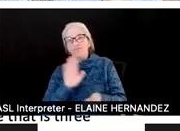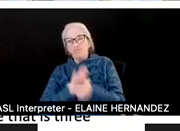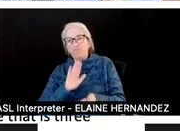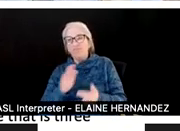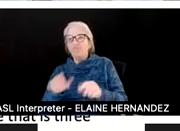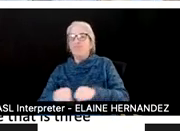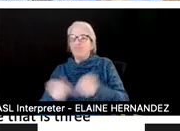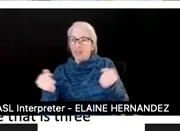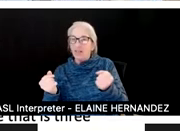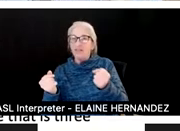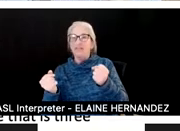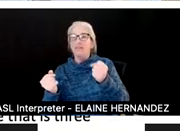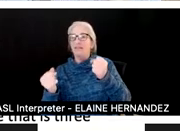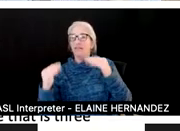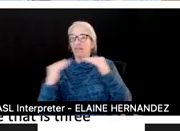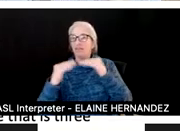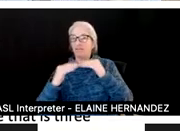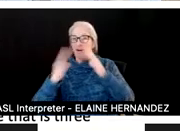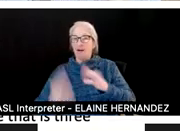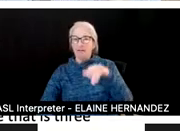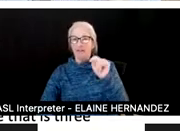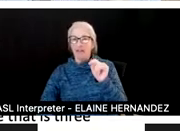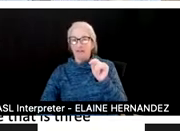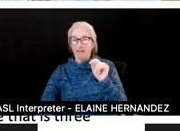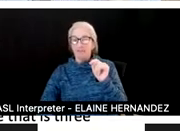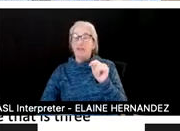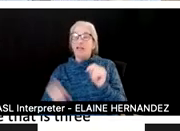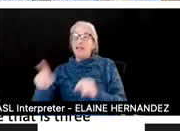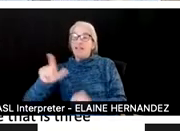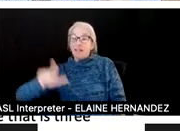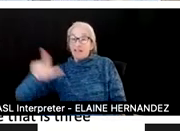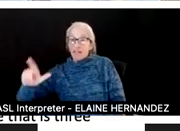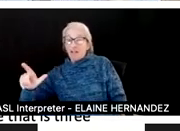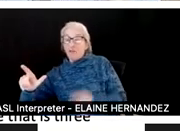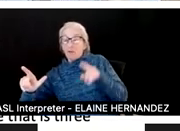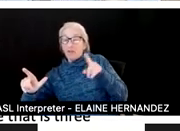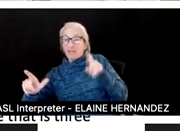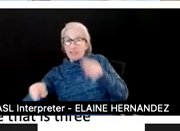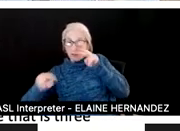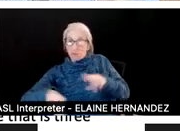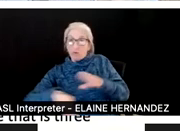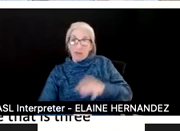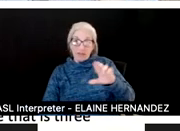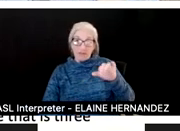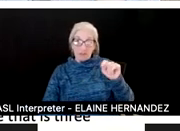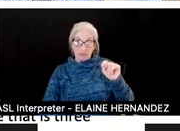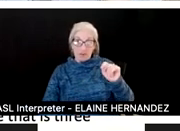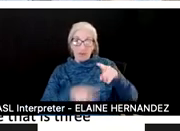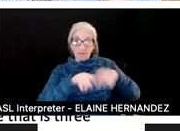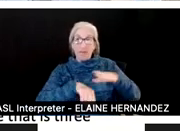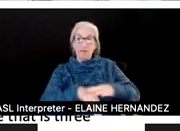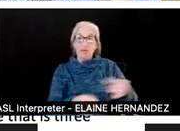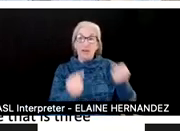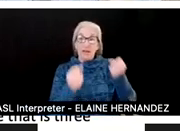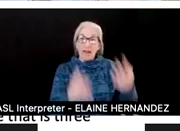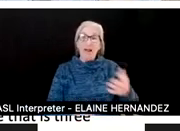voucher holder meets the income requirements, he should only be looking at the rent based on how much the tenant